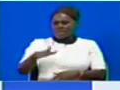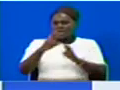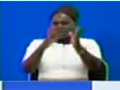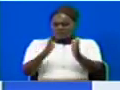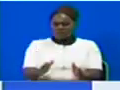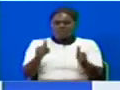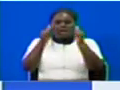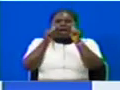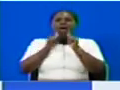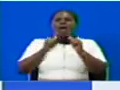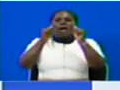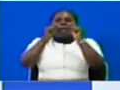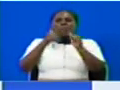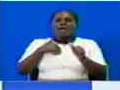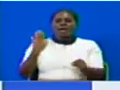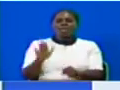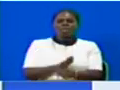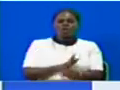Aby Agina has the details.